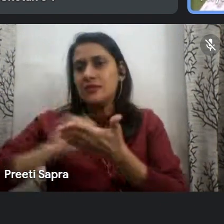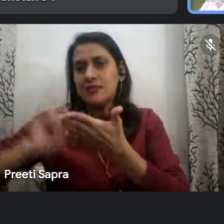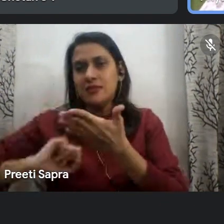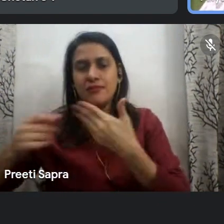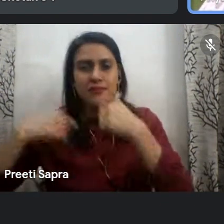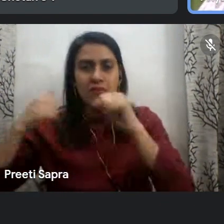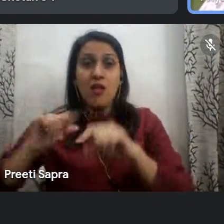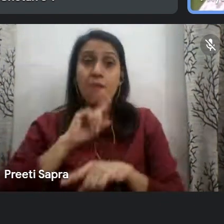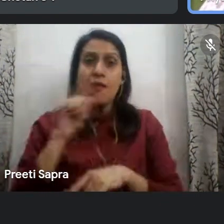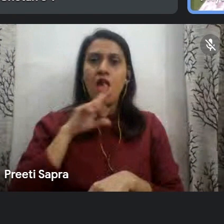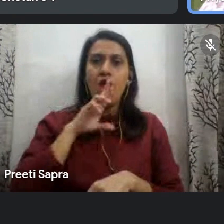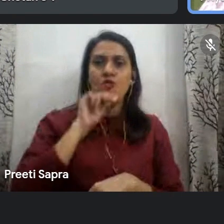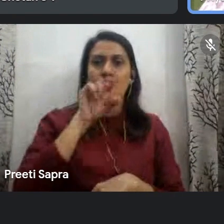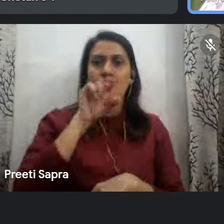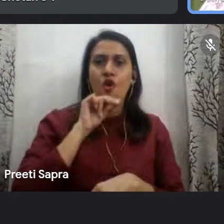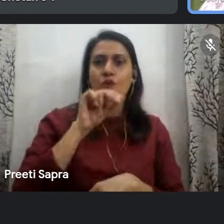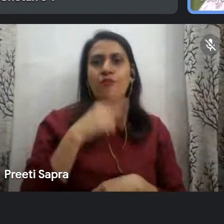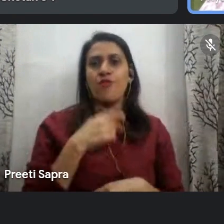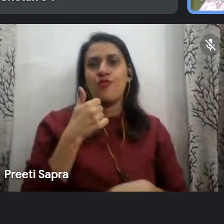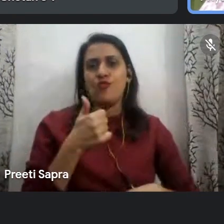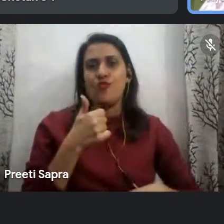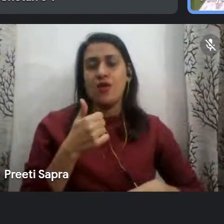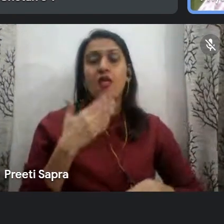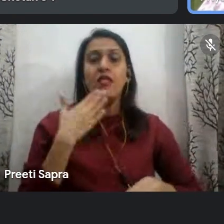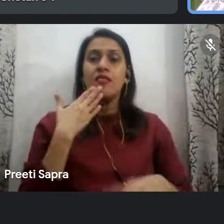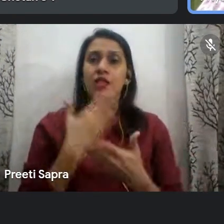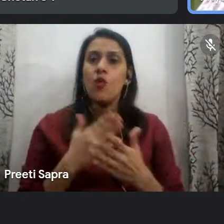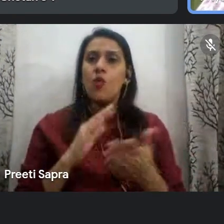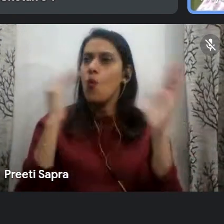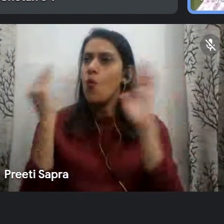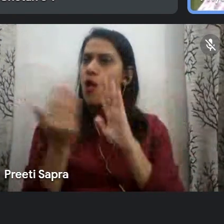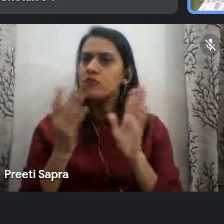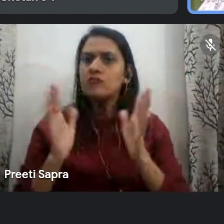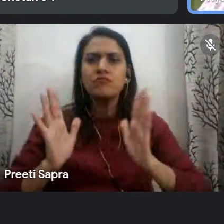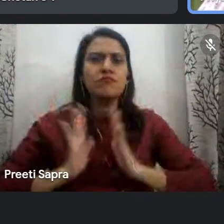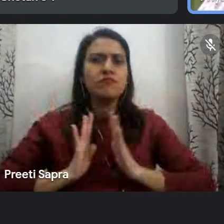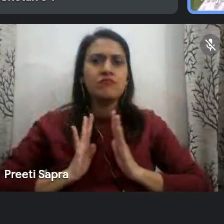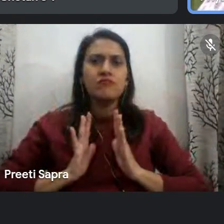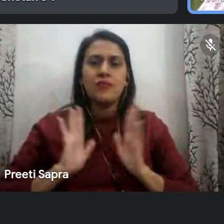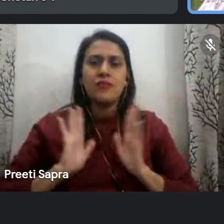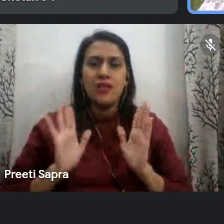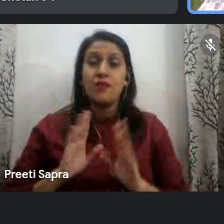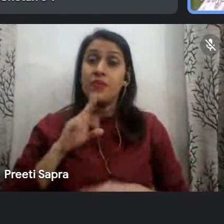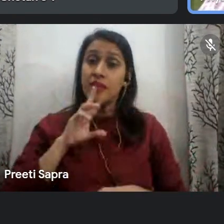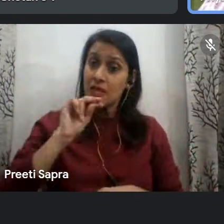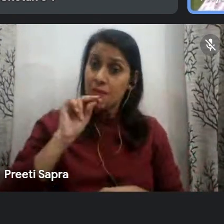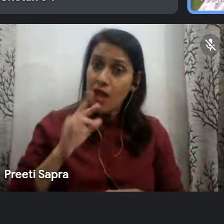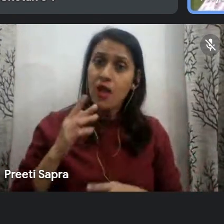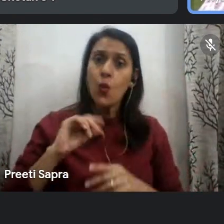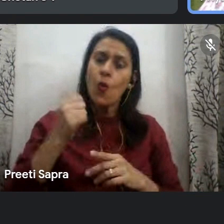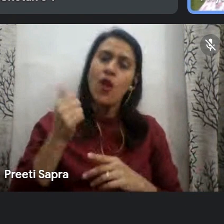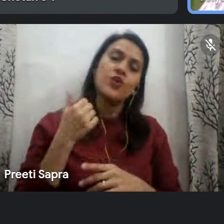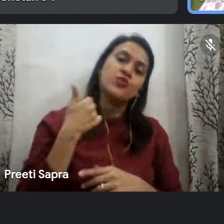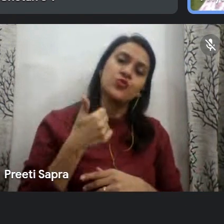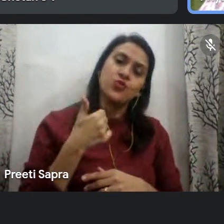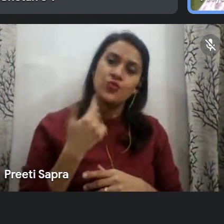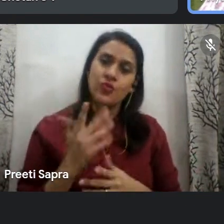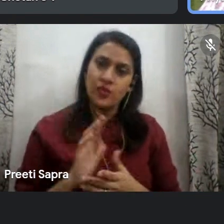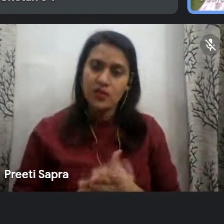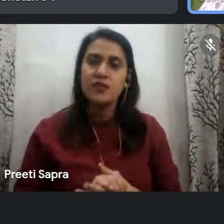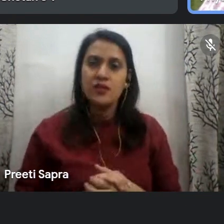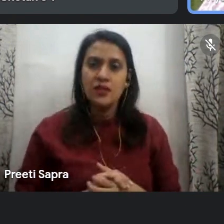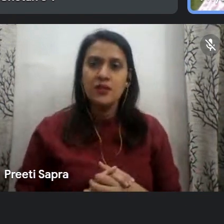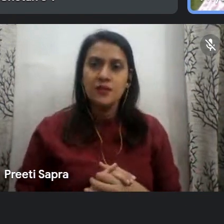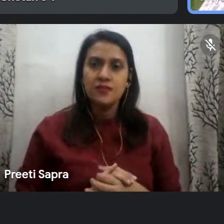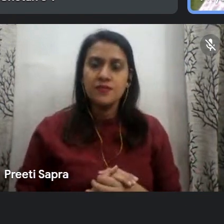but I can communicate, and I think in today's world that's all you practically need to really be able to do. We're not really going to take